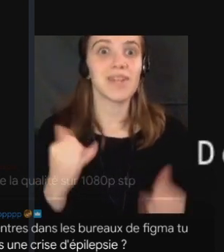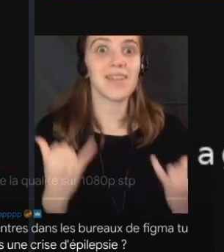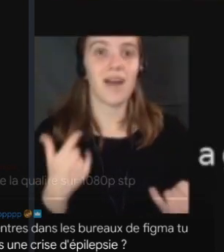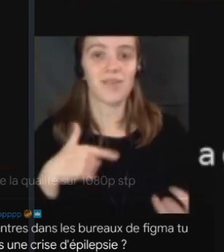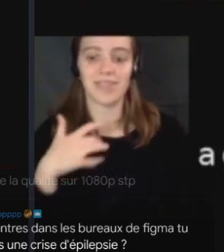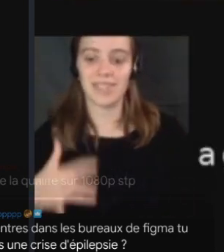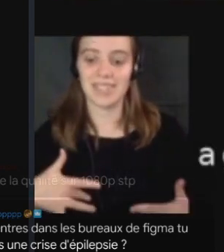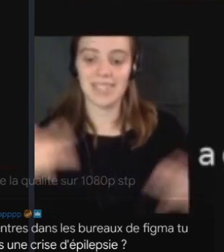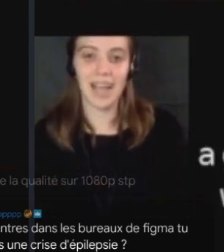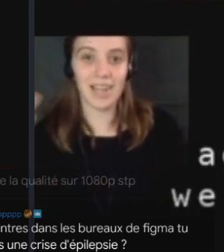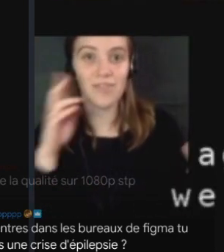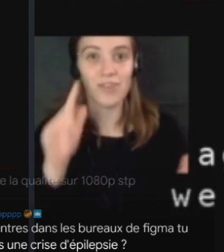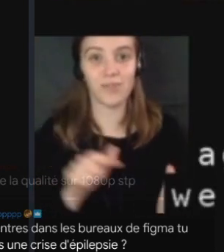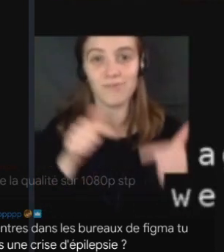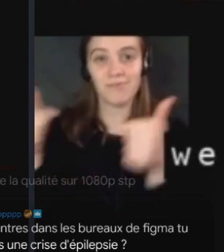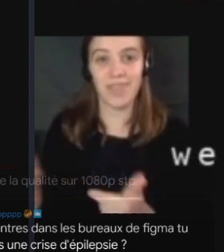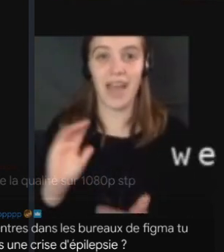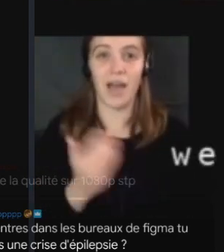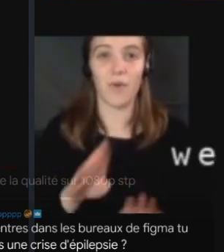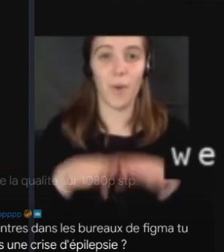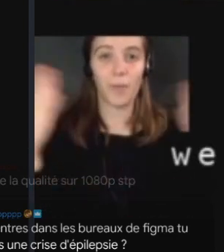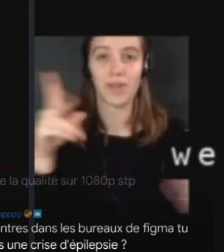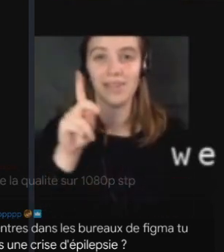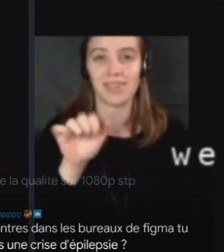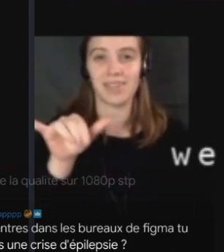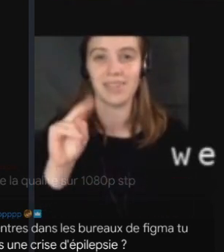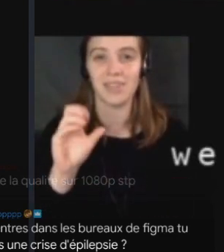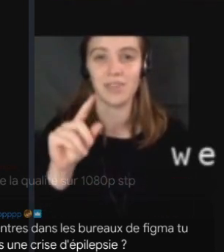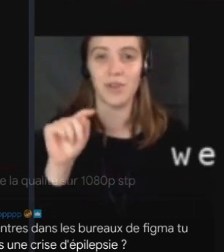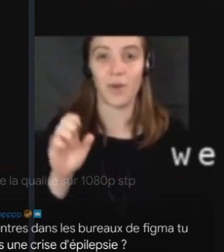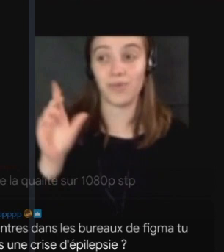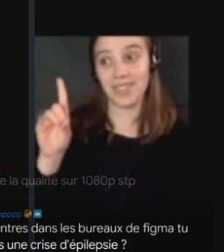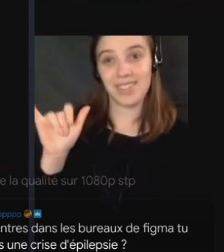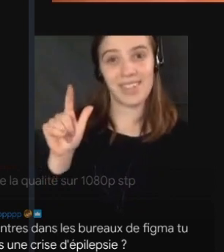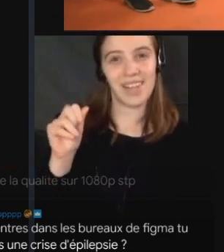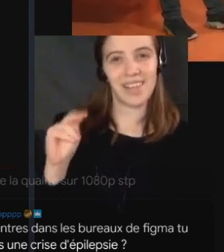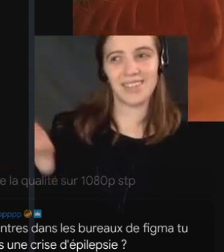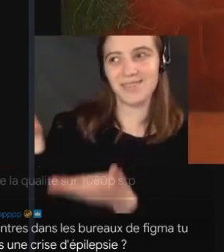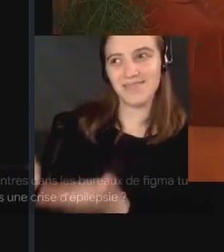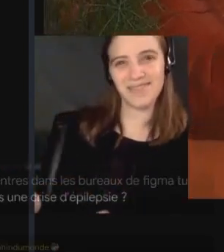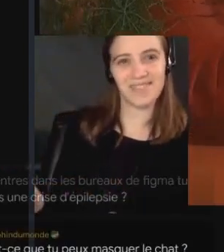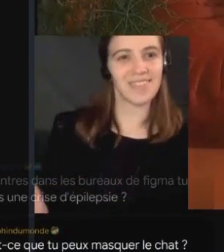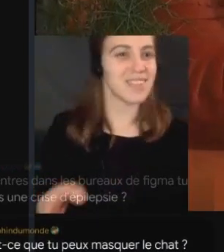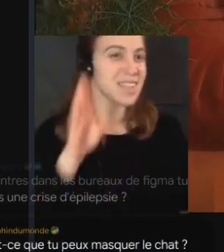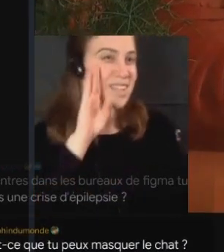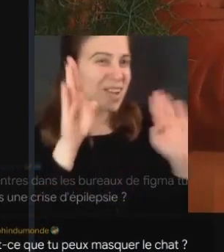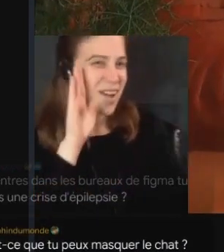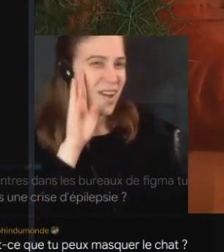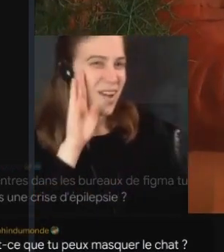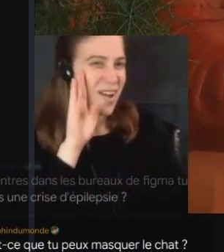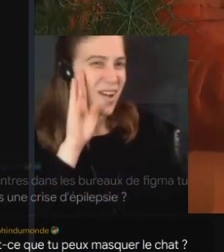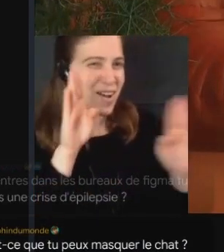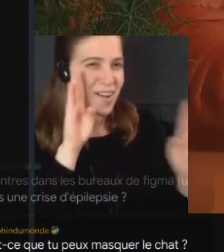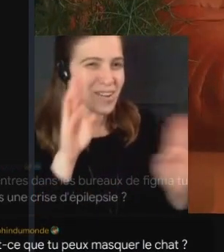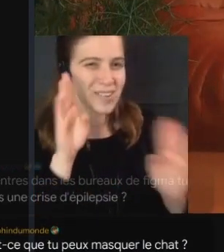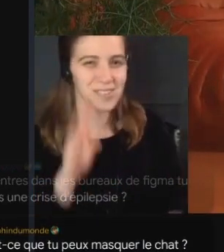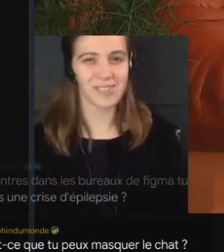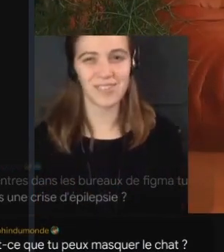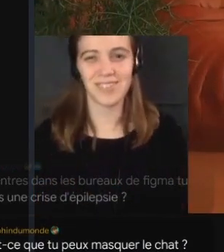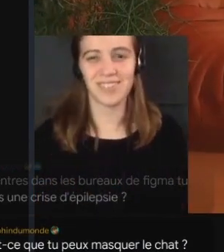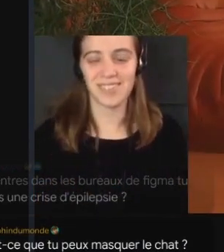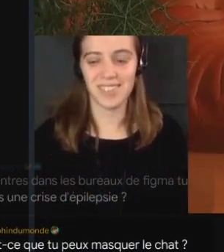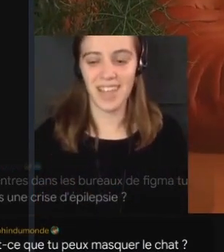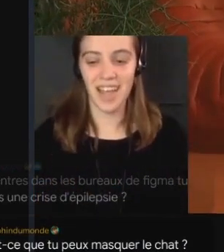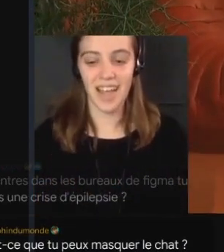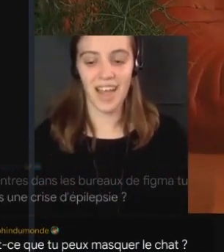hand it off for our opening keynote. Here's Dylan. La qualité est déjà fixée. Hein. Yo! Hey! Yeah, How's it going?